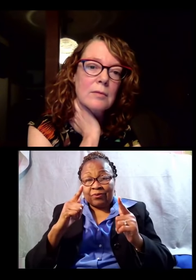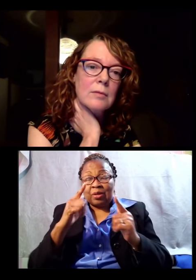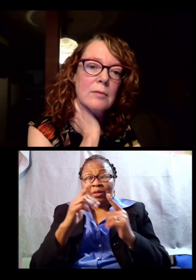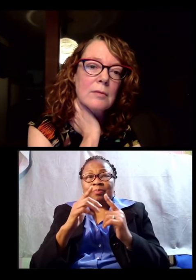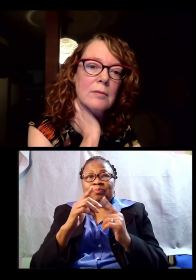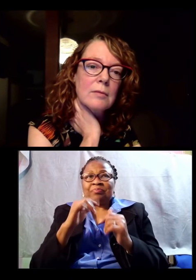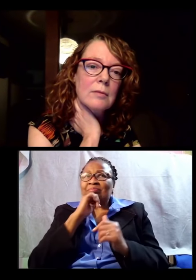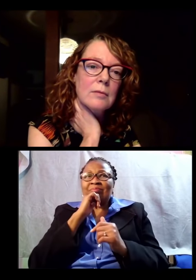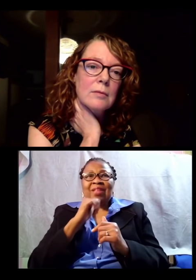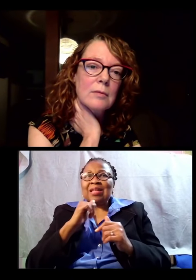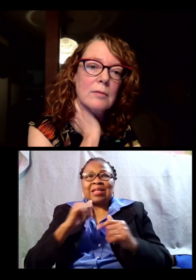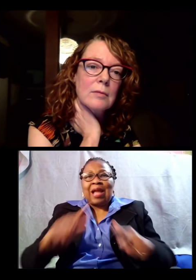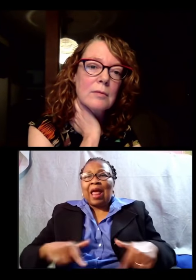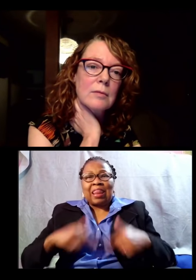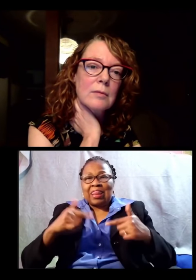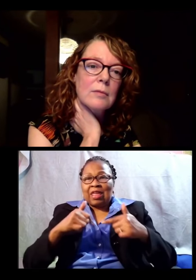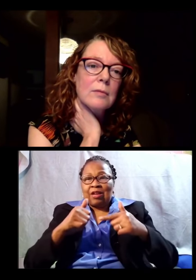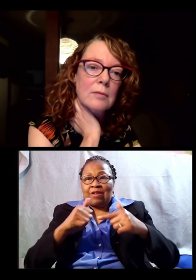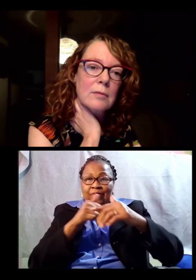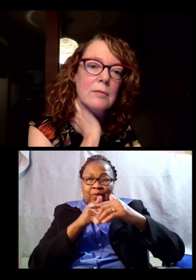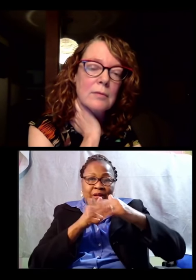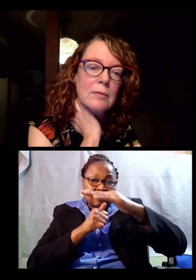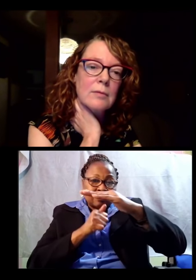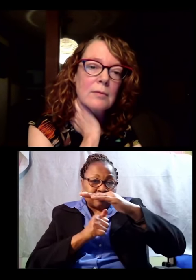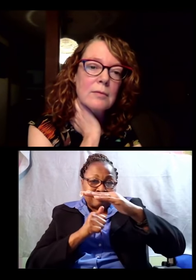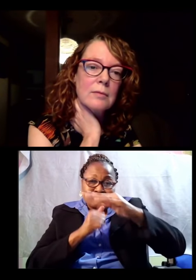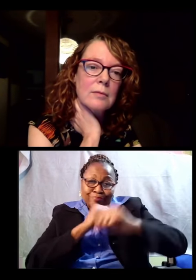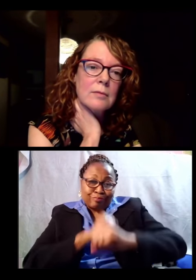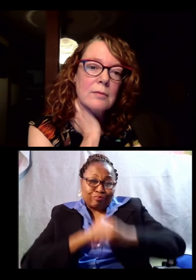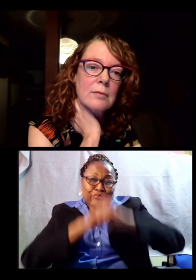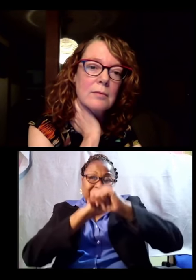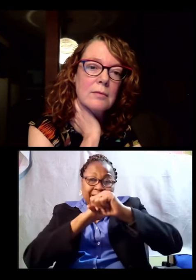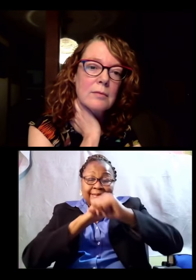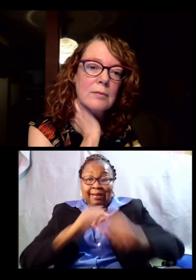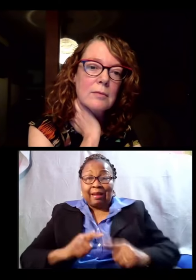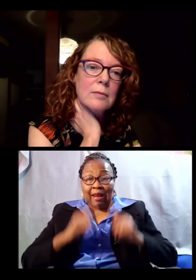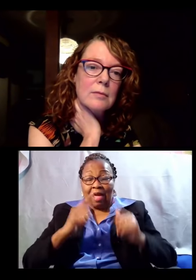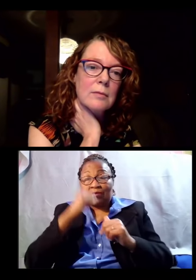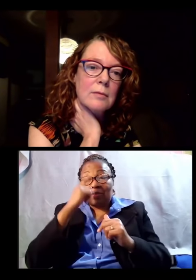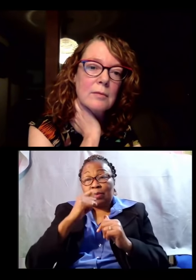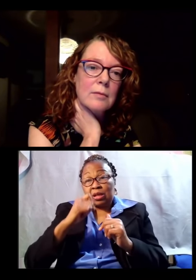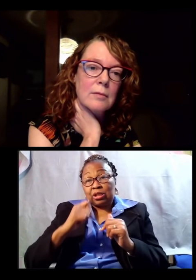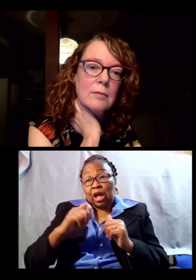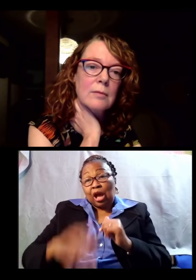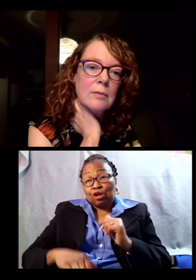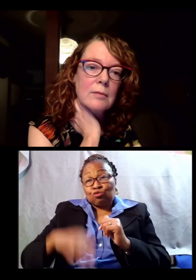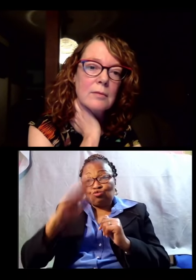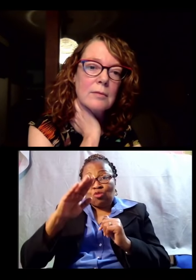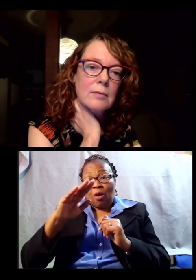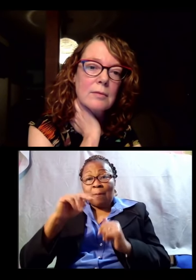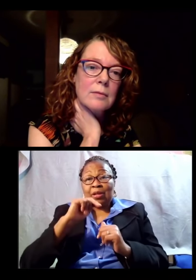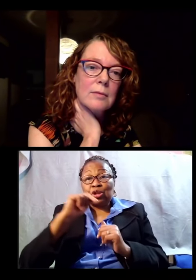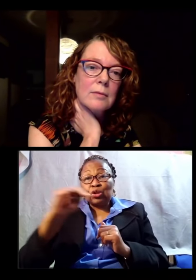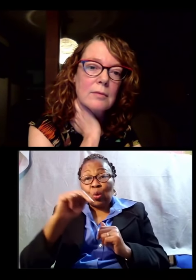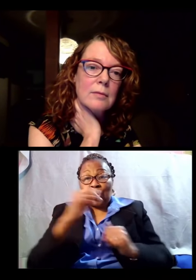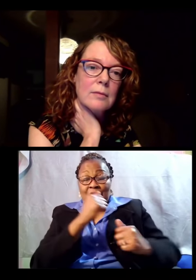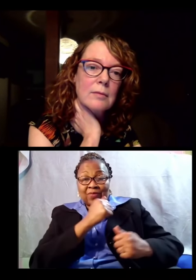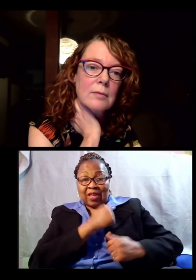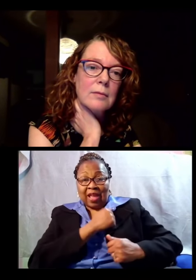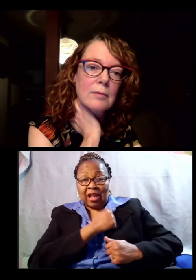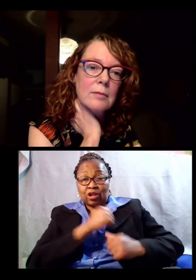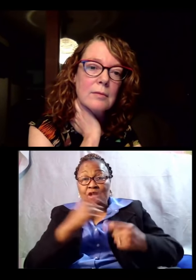live a sheltered life as far as that kind of thing went. And I also, because I grew up in the north of Canada during